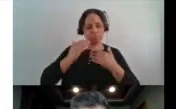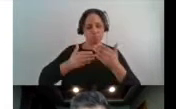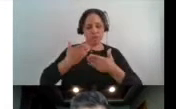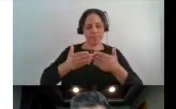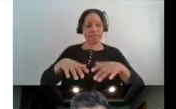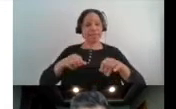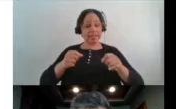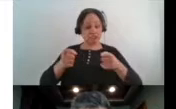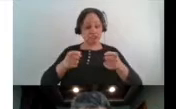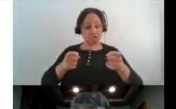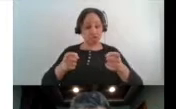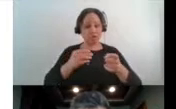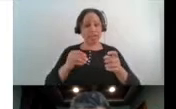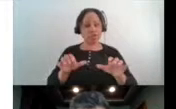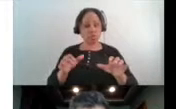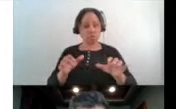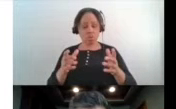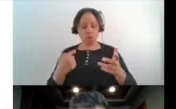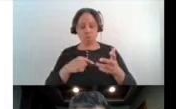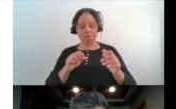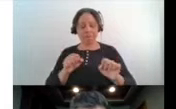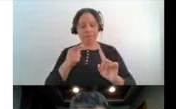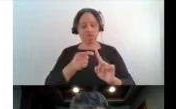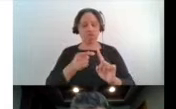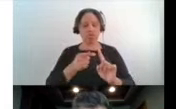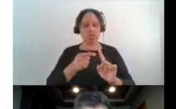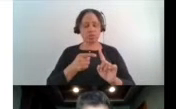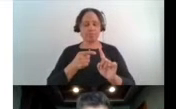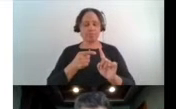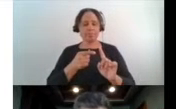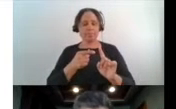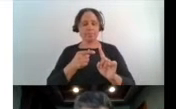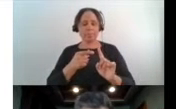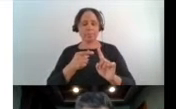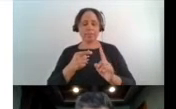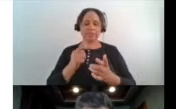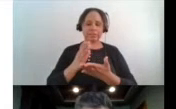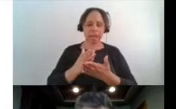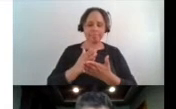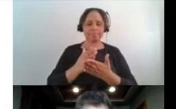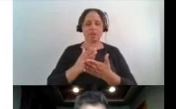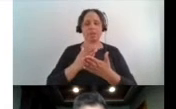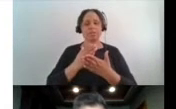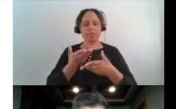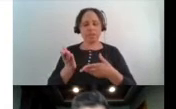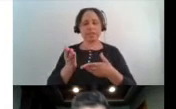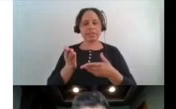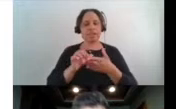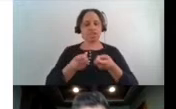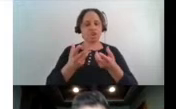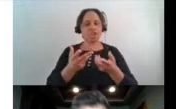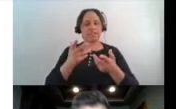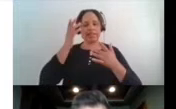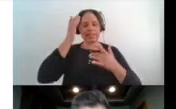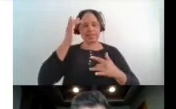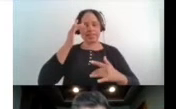what we can to optimize the risk factors that are causing the disease to progress. So it is a combination of nature and nurture. So when you